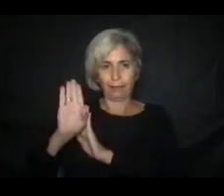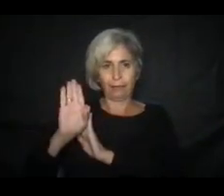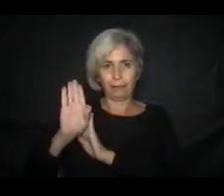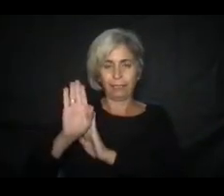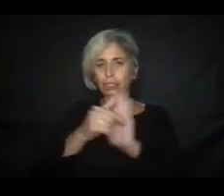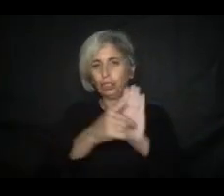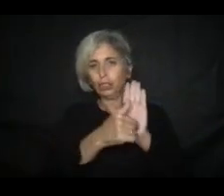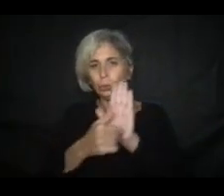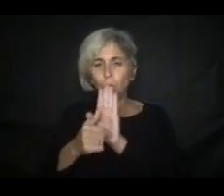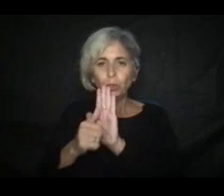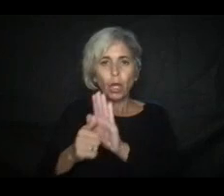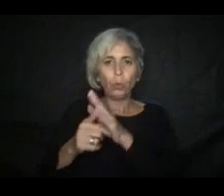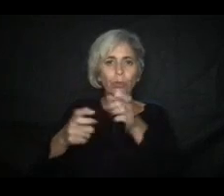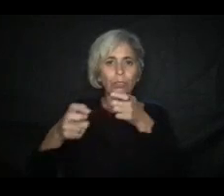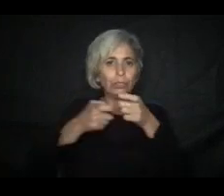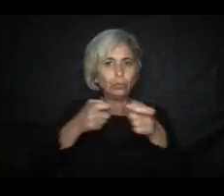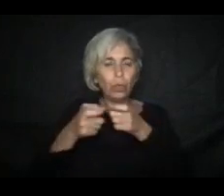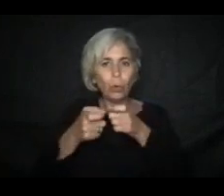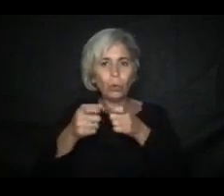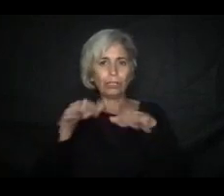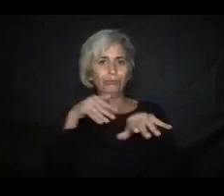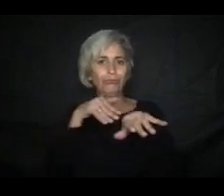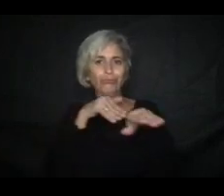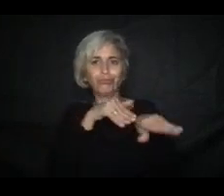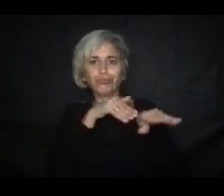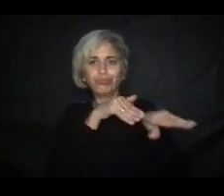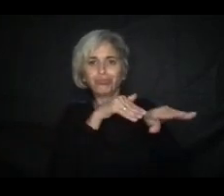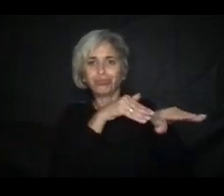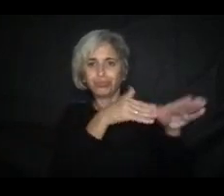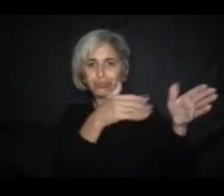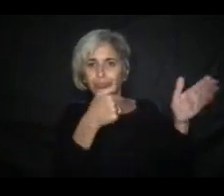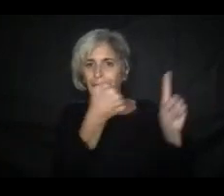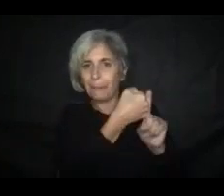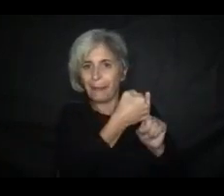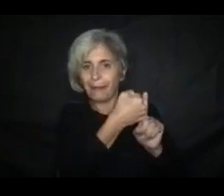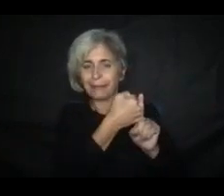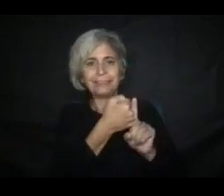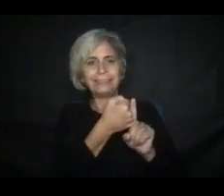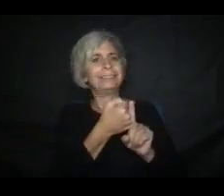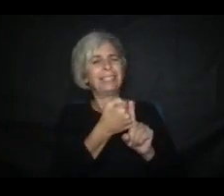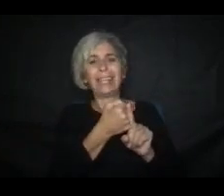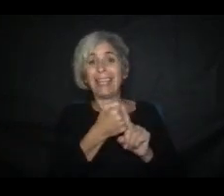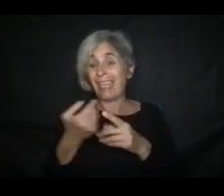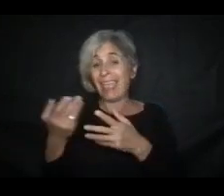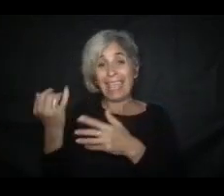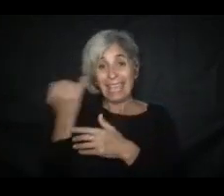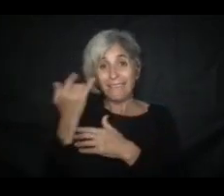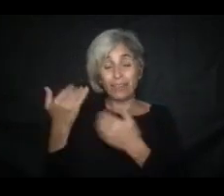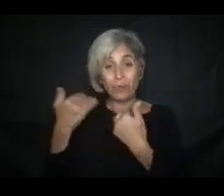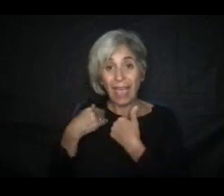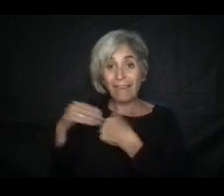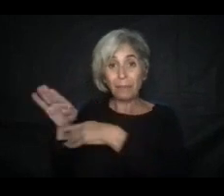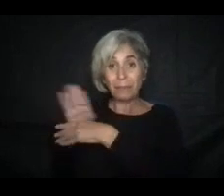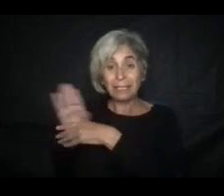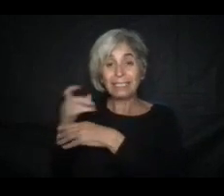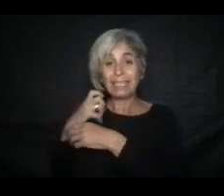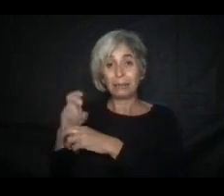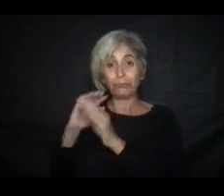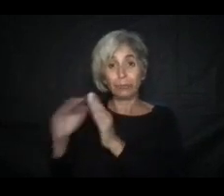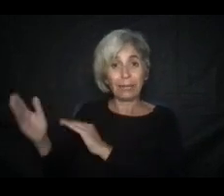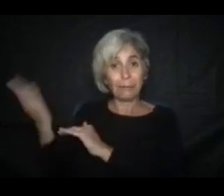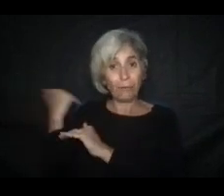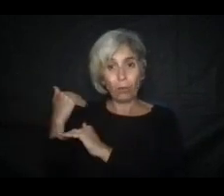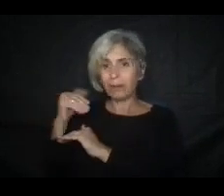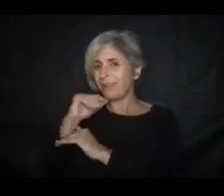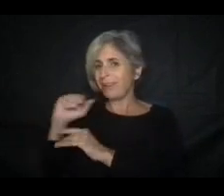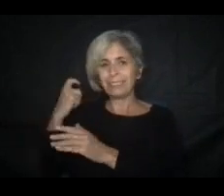traffic impact. It's not something that's assessed to existing development or existing businesses. It's not a tax. It's